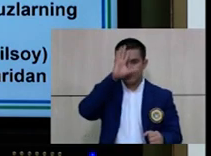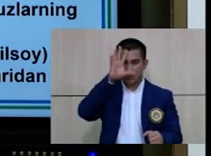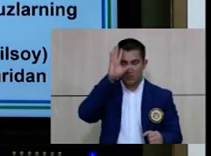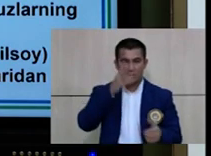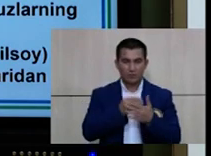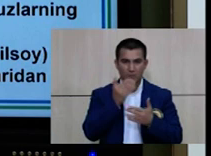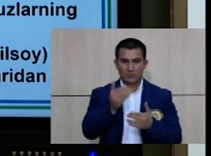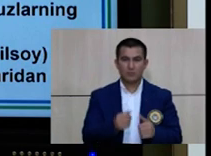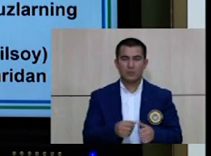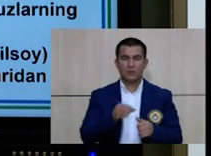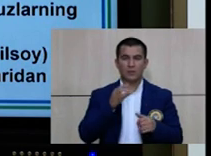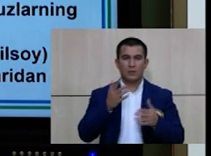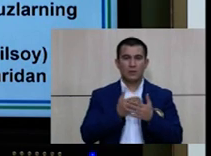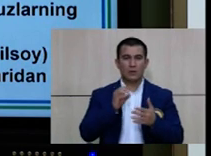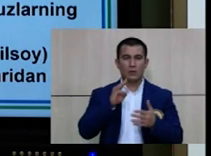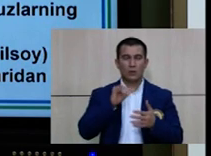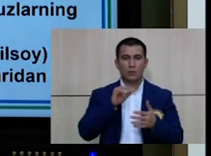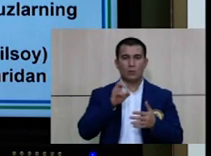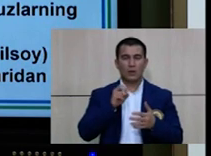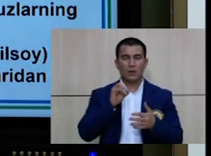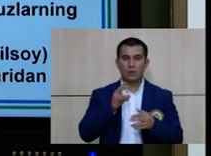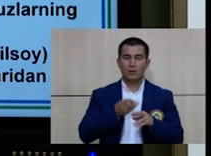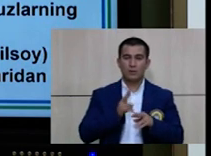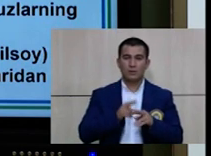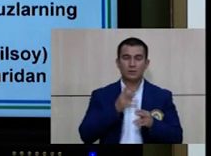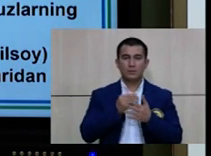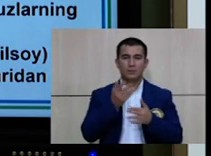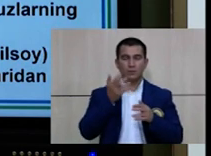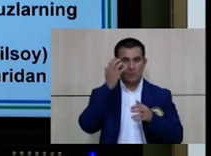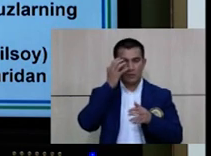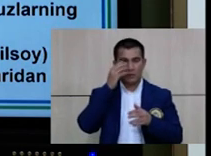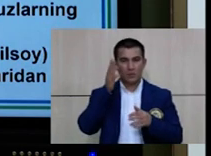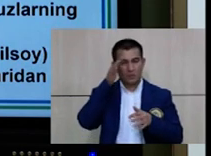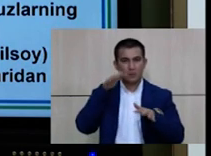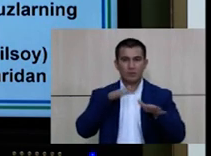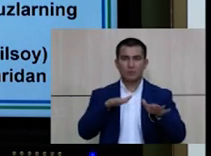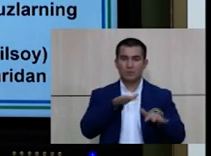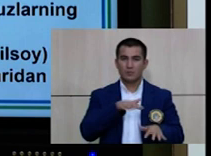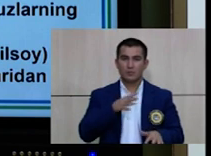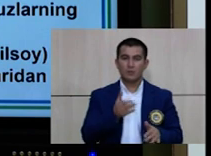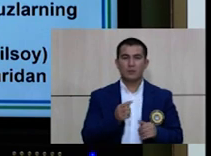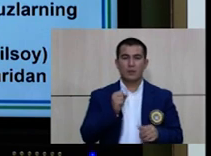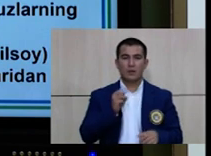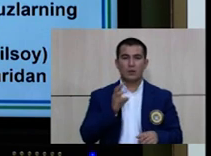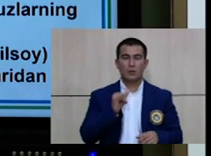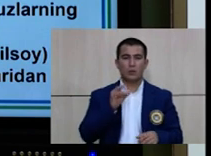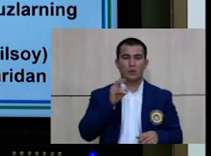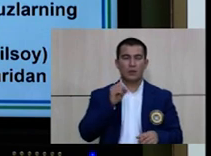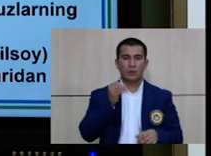Surxondaryo, Topalon bilan Qoratog' daryolarining qo'shilgan yeridan Amu